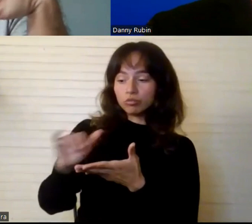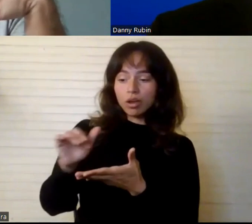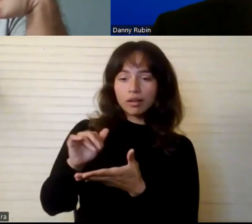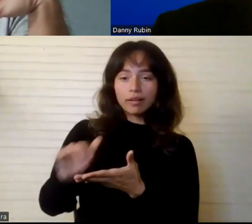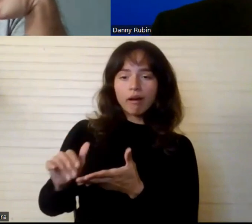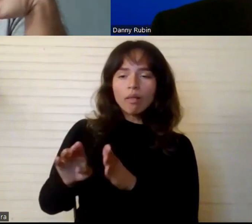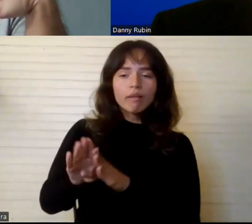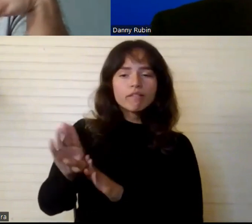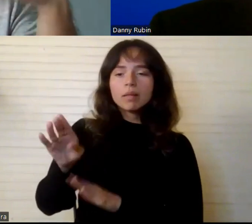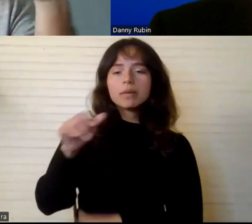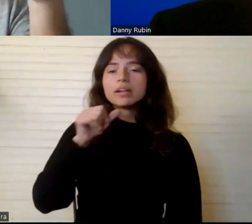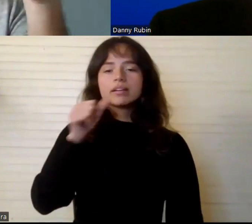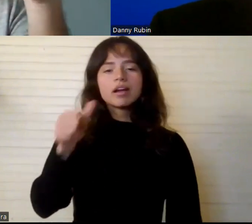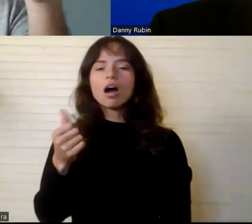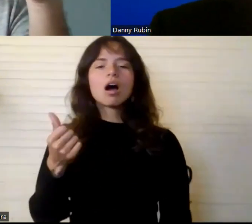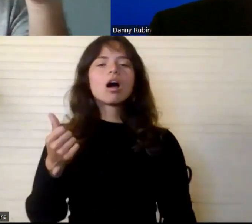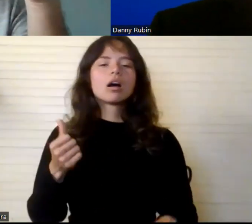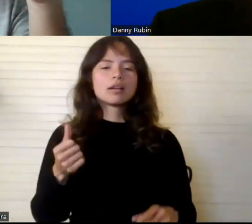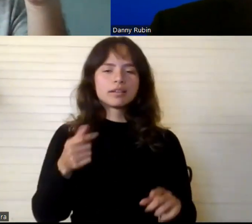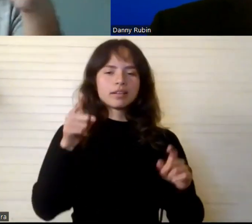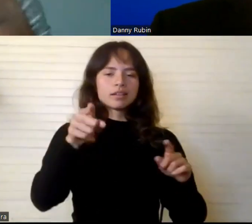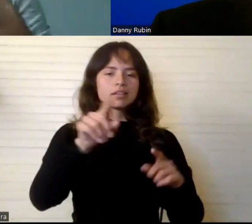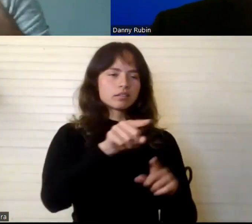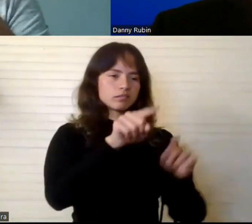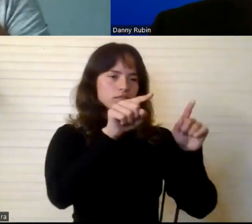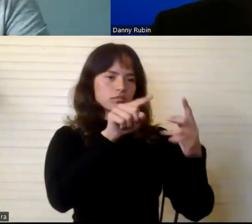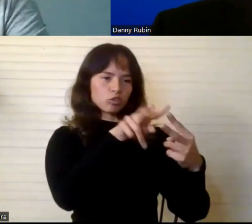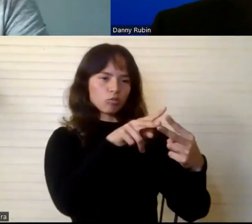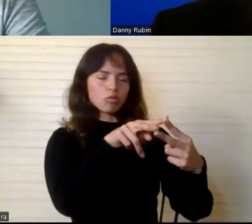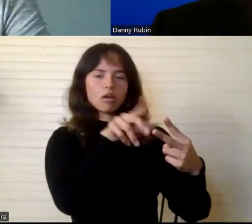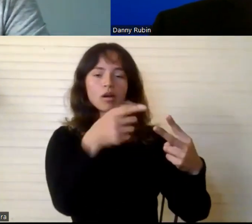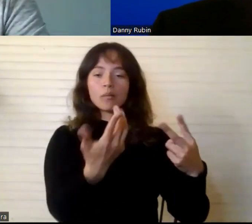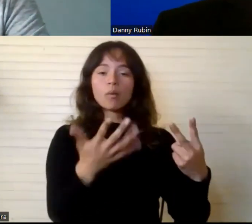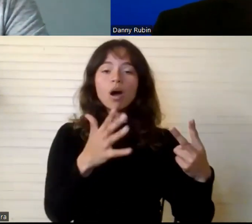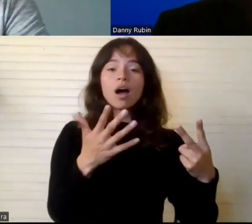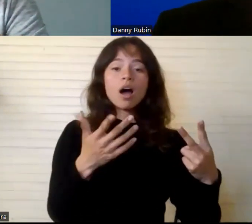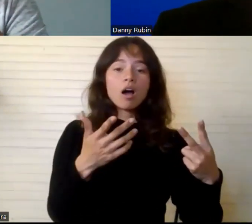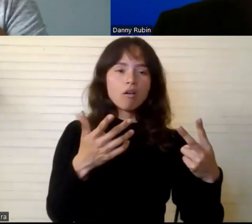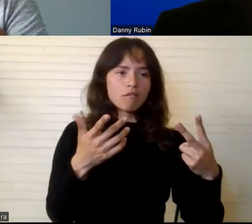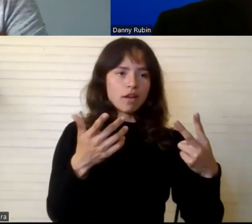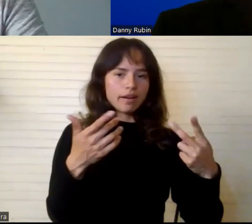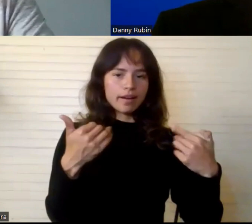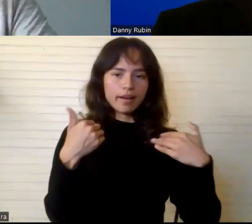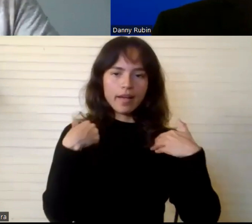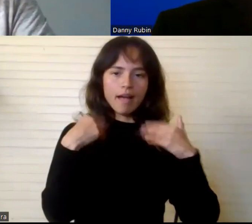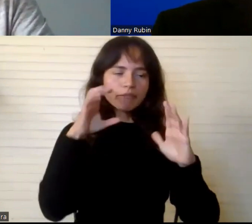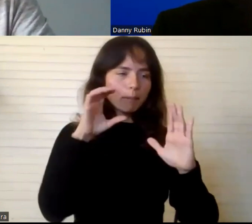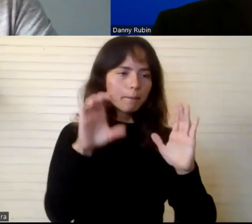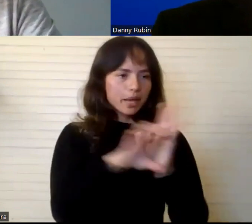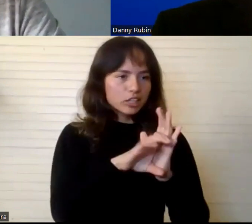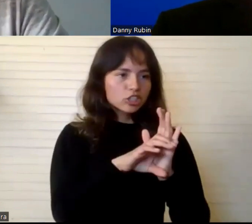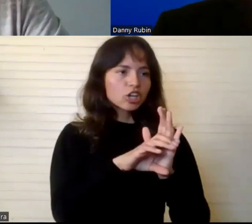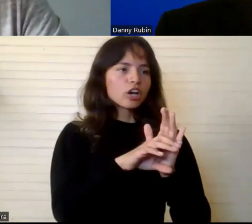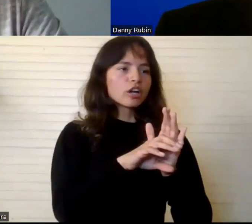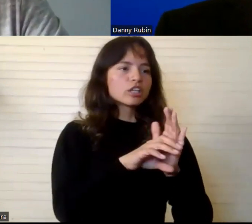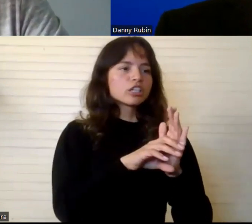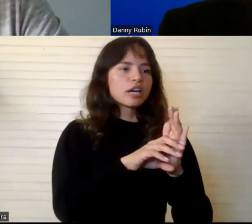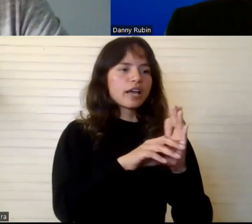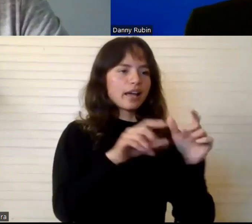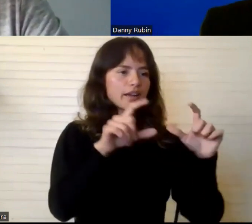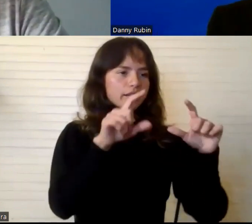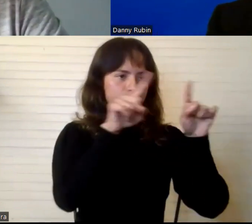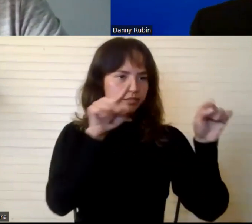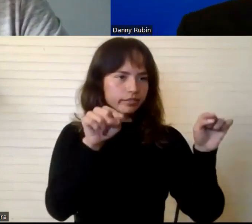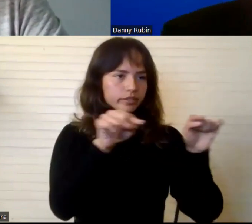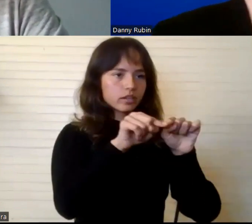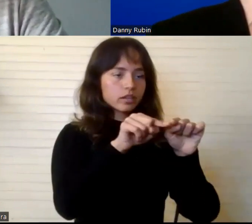essentially pre-existing templates to format a website in a way that you like, but it would give a student who doesn't have any sort of existing skills